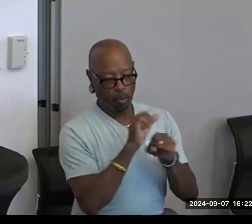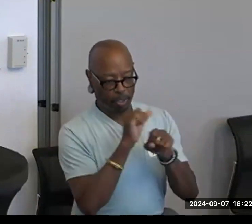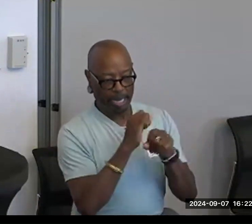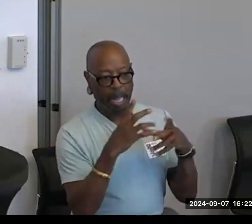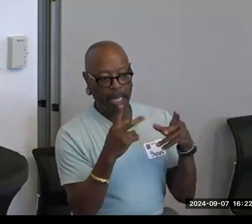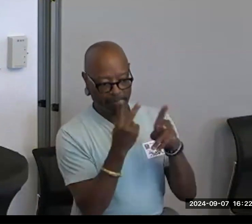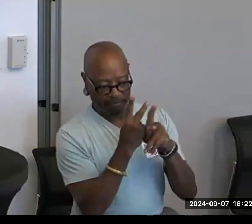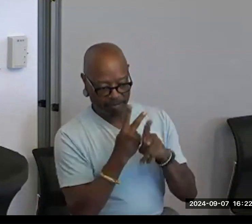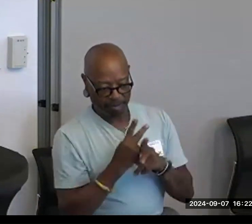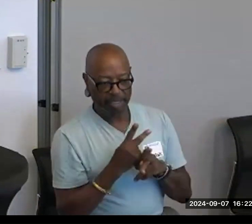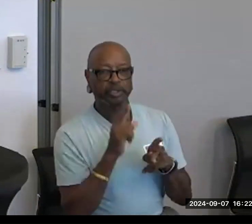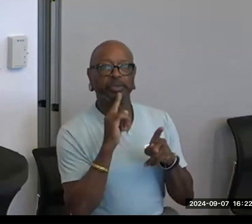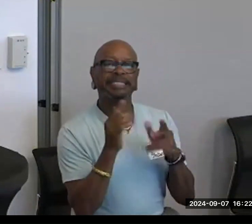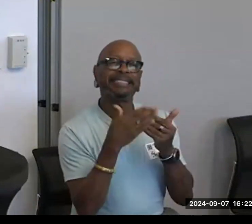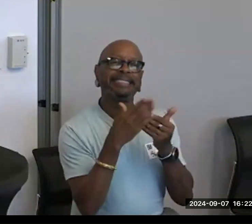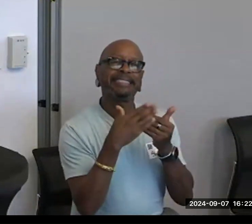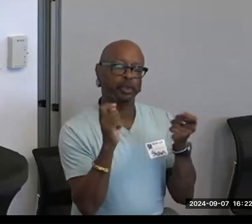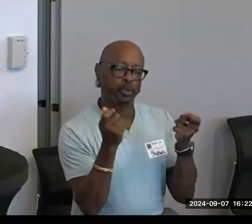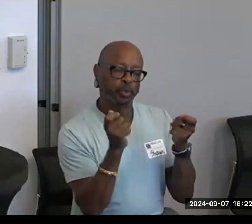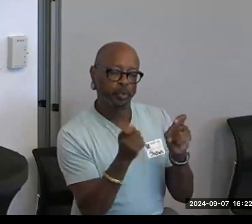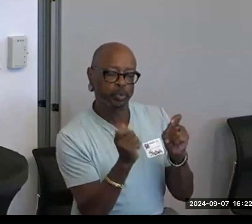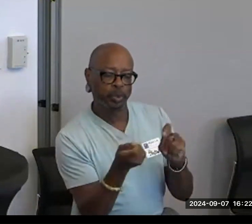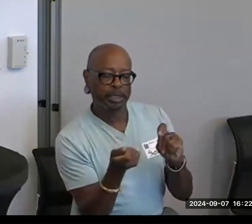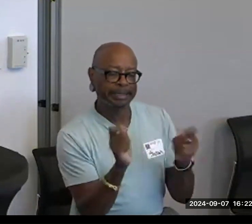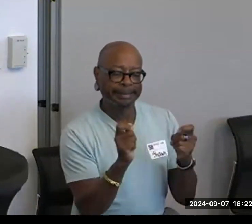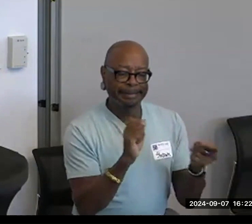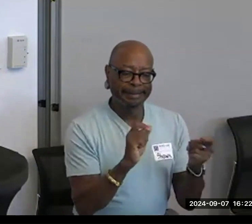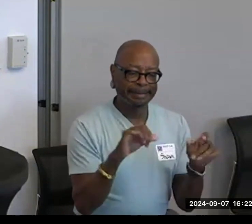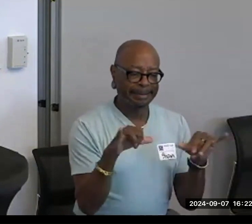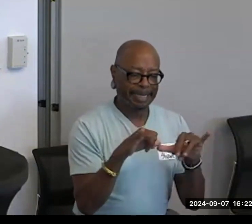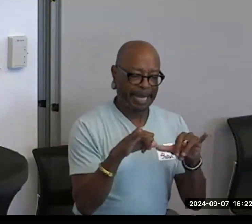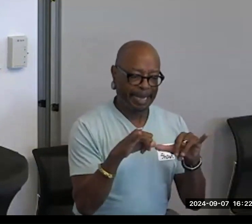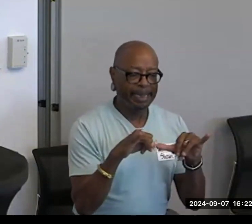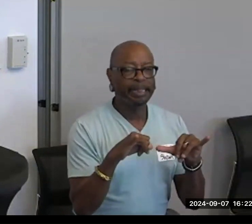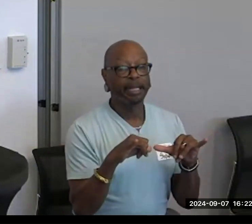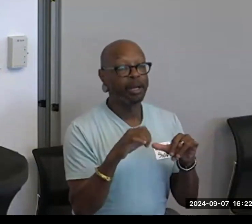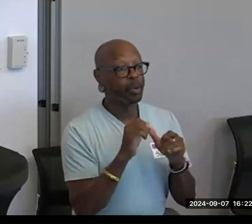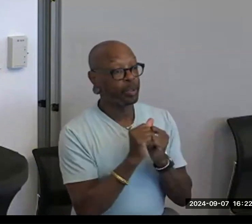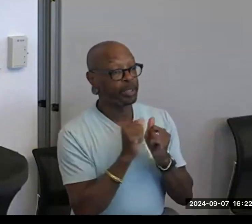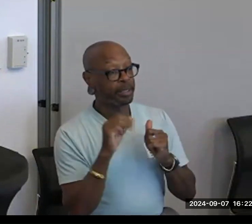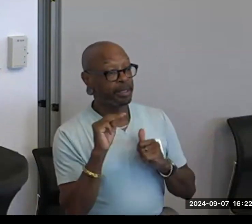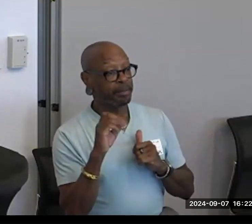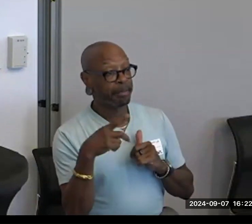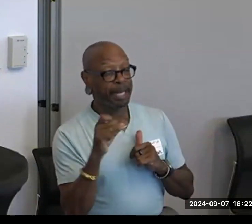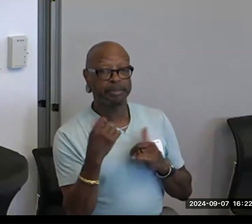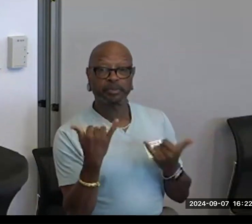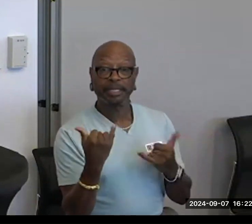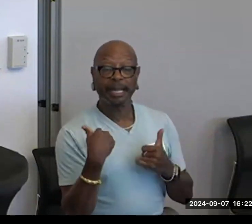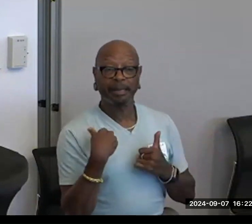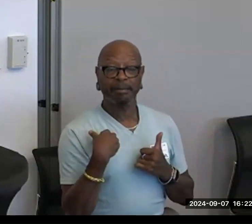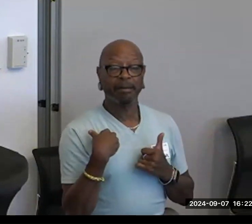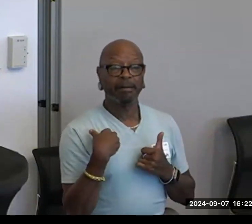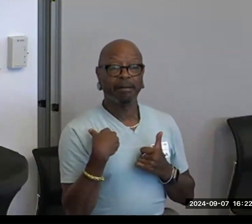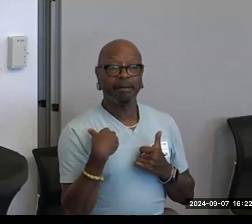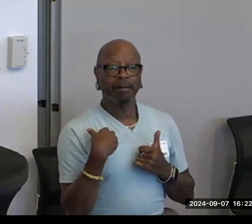make it more scalable, because as I said, with the maps, right now, I'm just looking at a portion of the map on